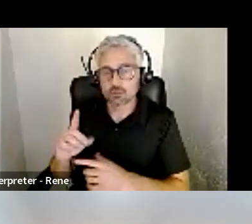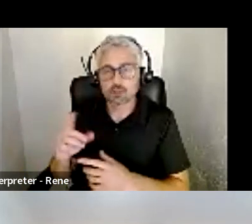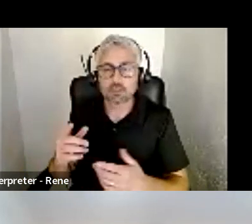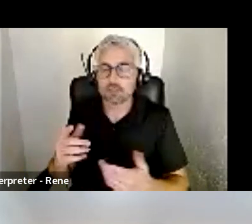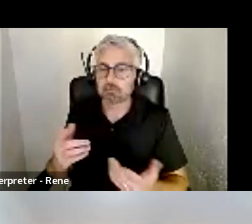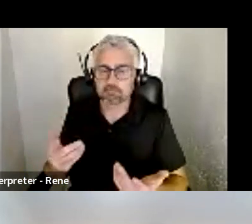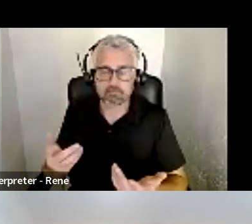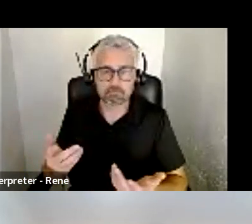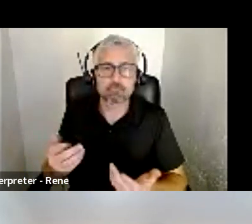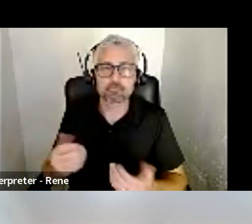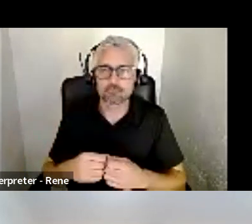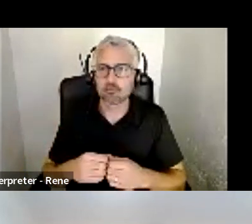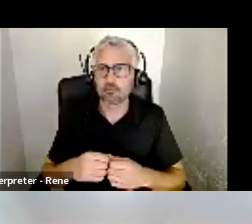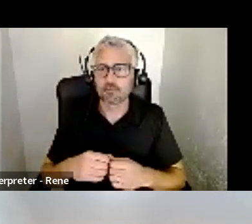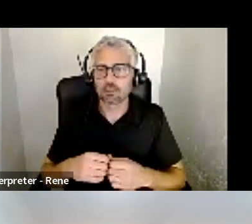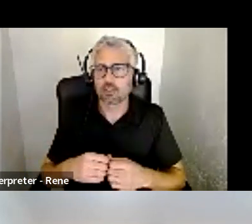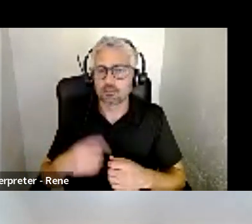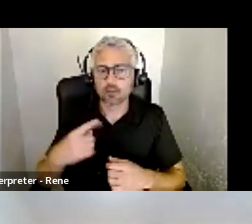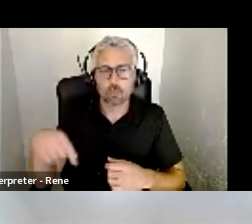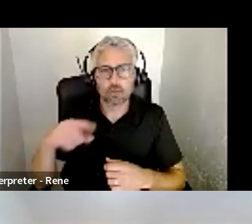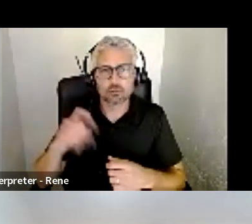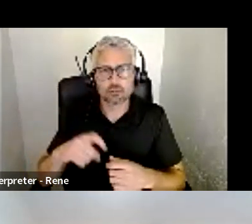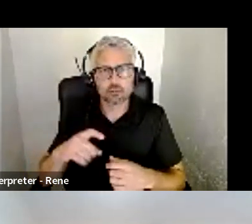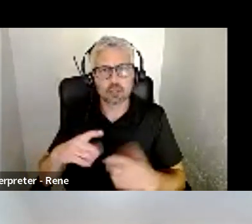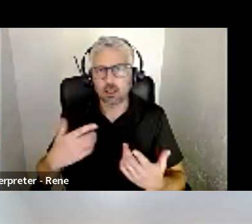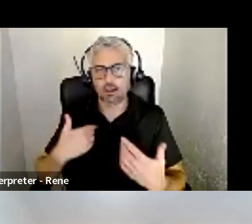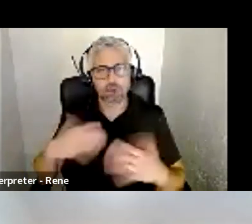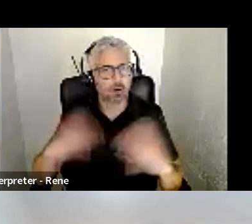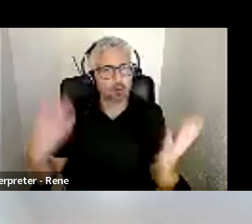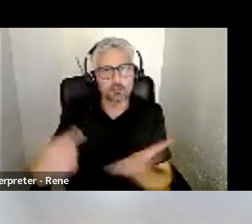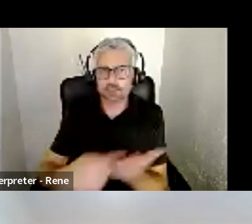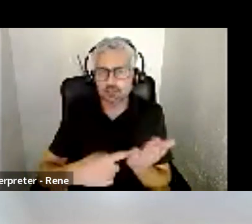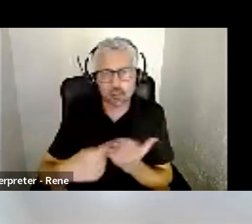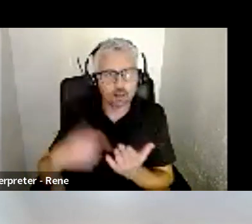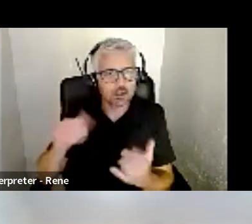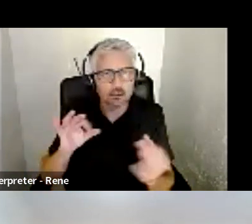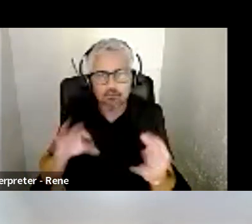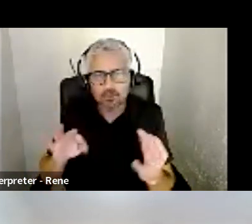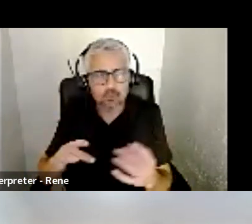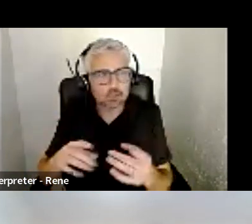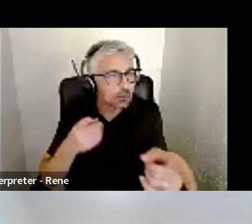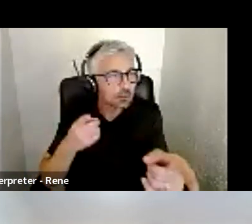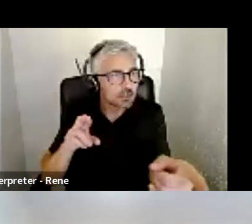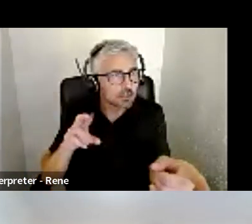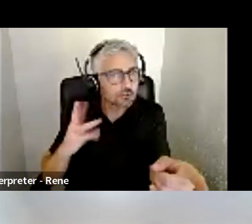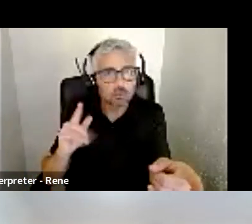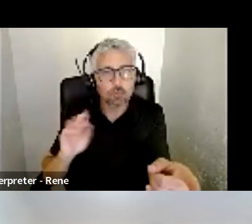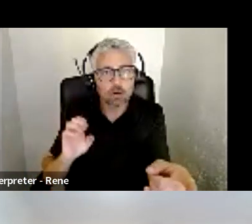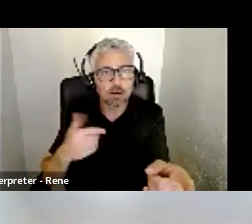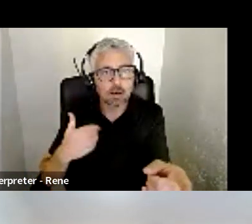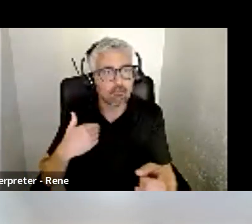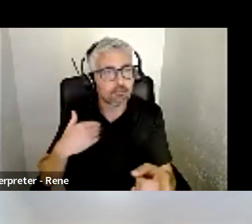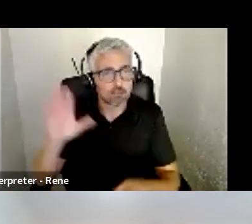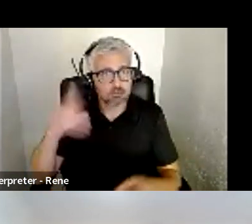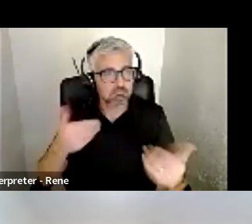this is the point where we should engage in conversation and feedback, questions. I see Dr. White's got her hand up. Go for